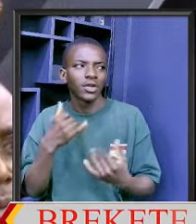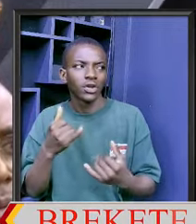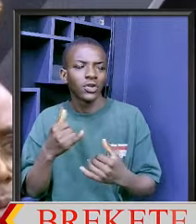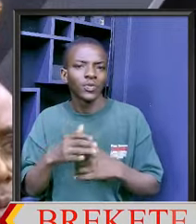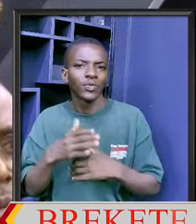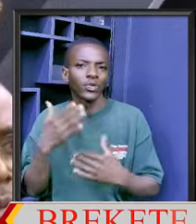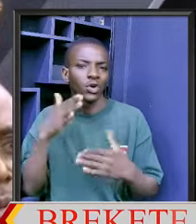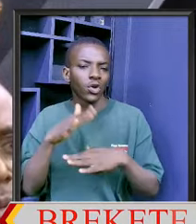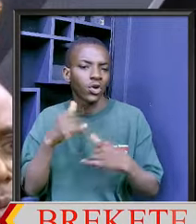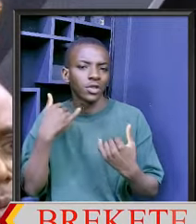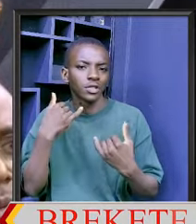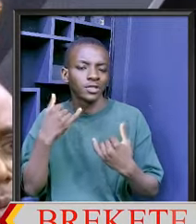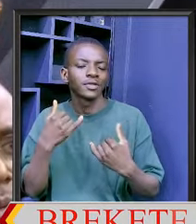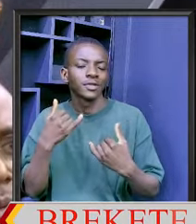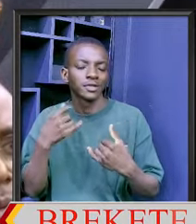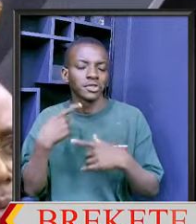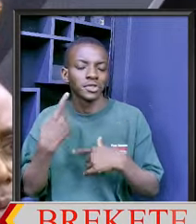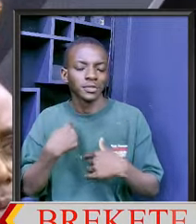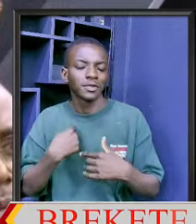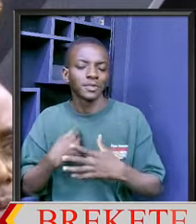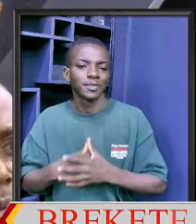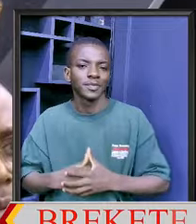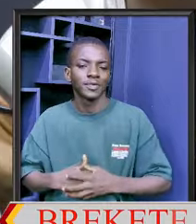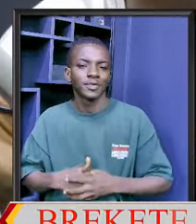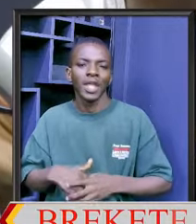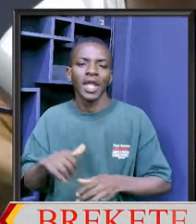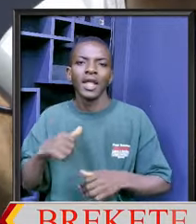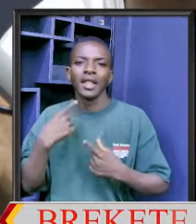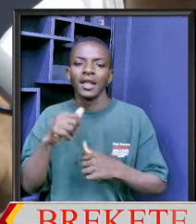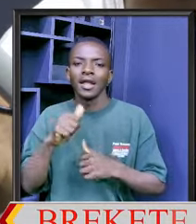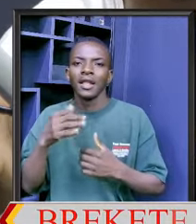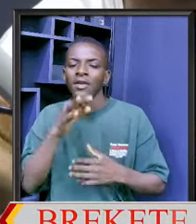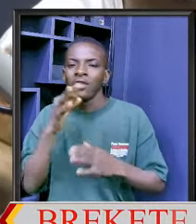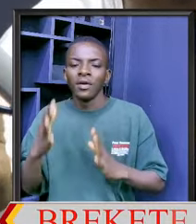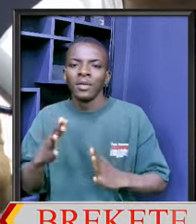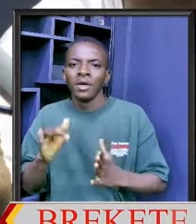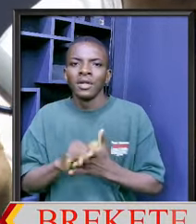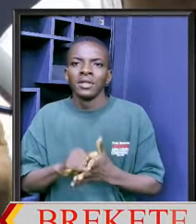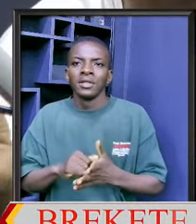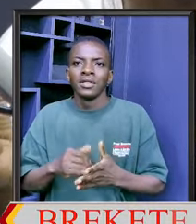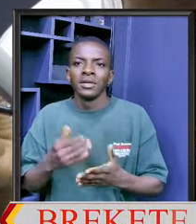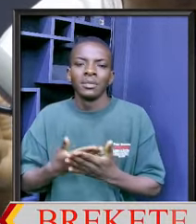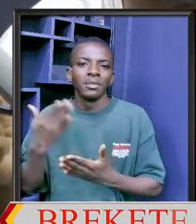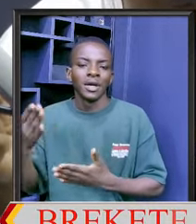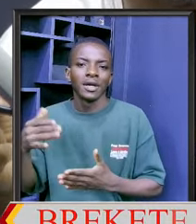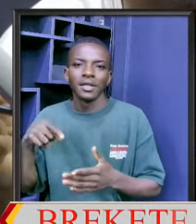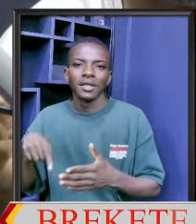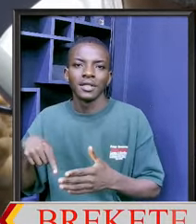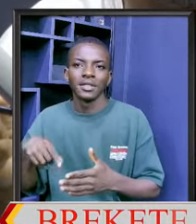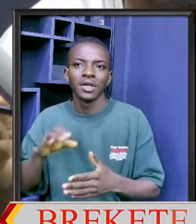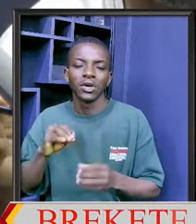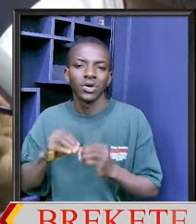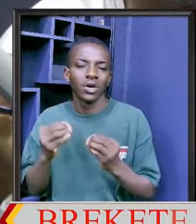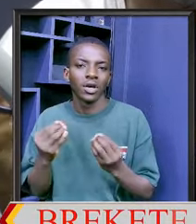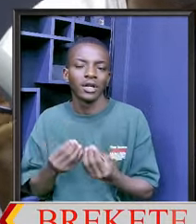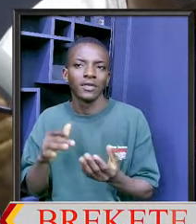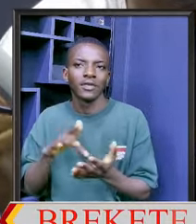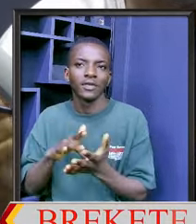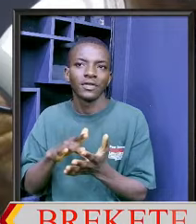sir. What they are experiencing. Make we tell any farmer we can buy this our